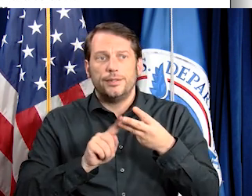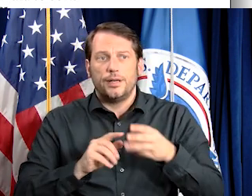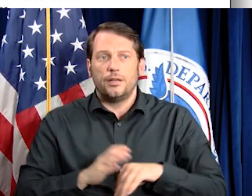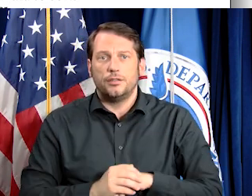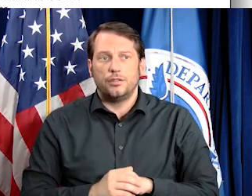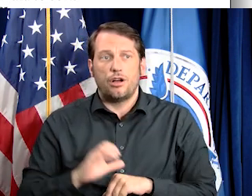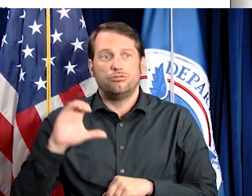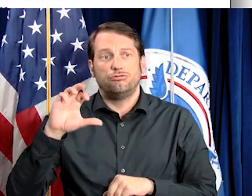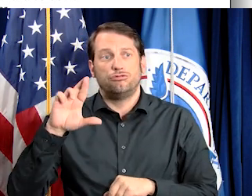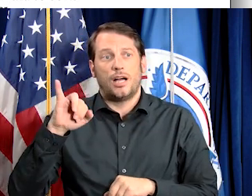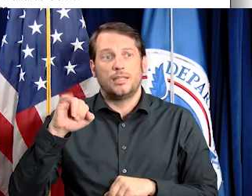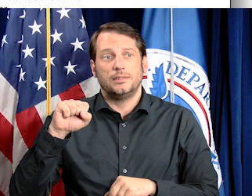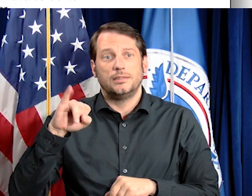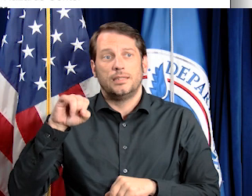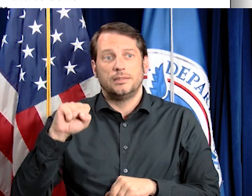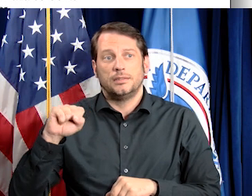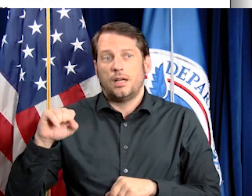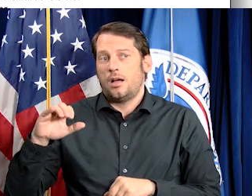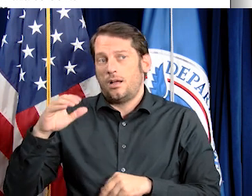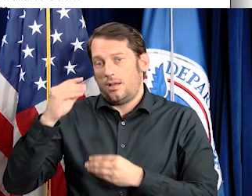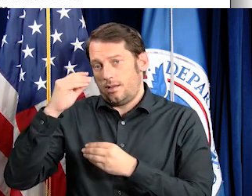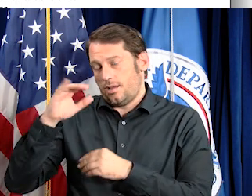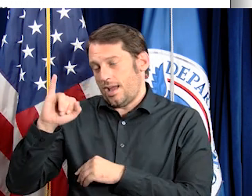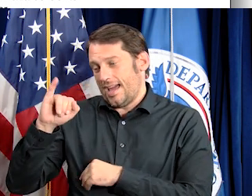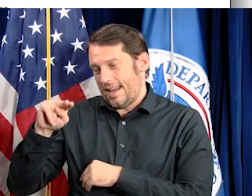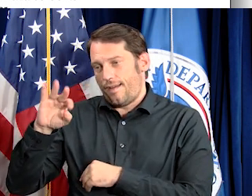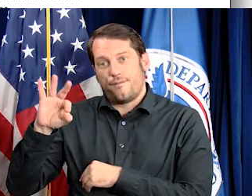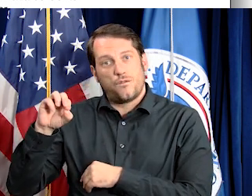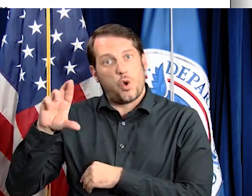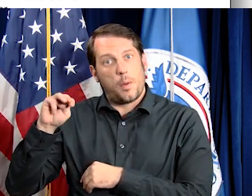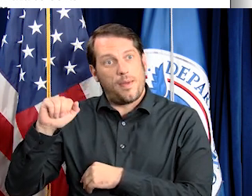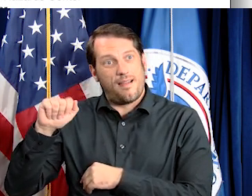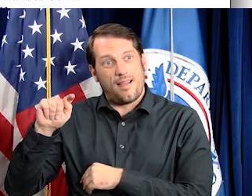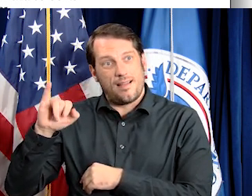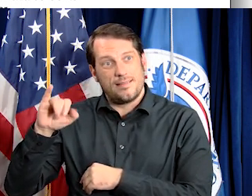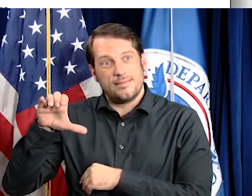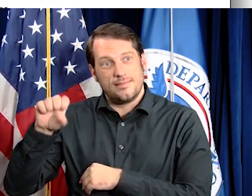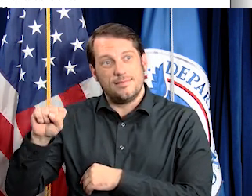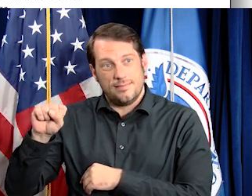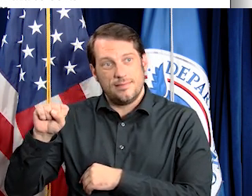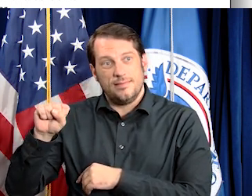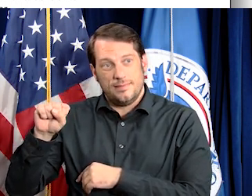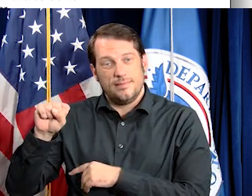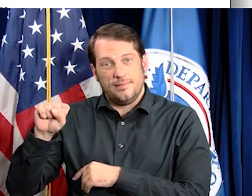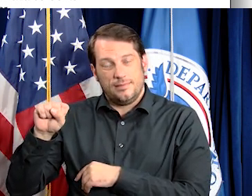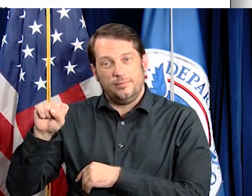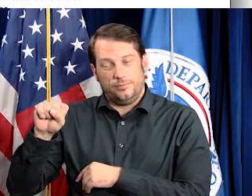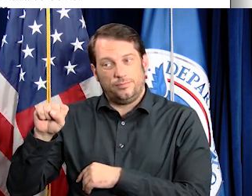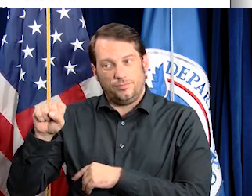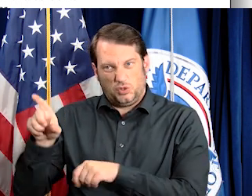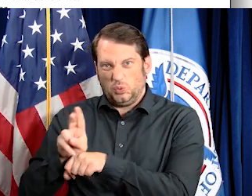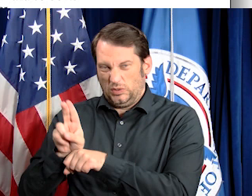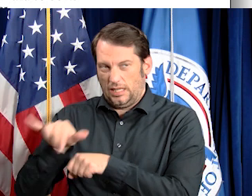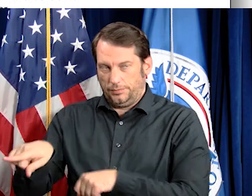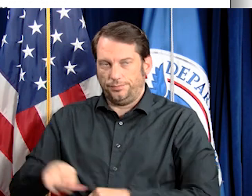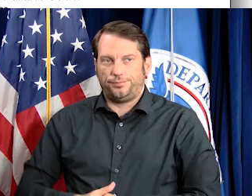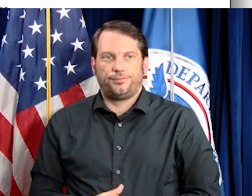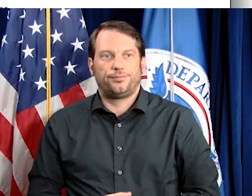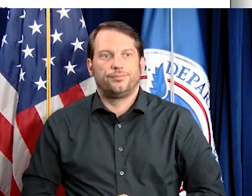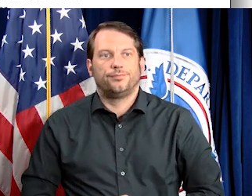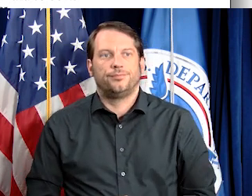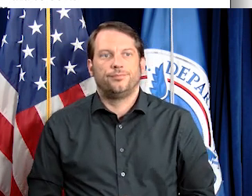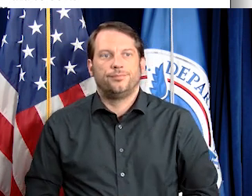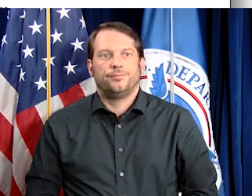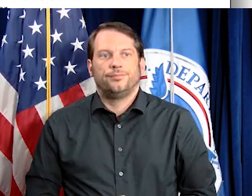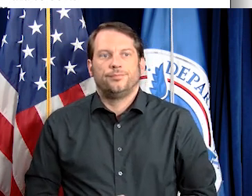this area of work. So generally speaking, crowdsourcing is a practice of engaging and obtaining the needs